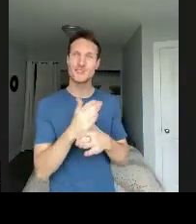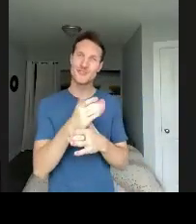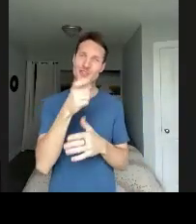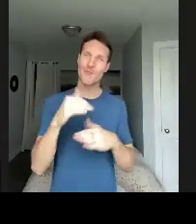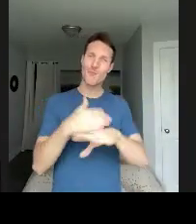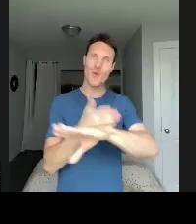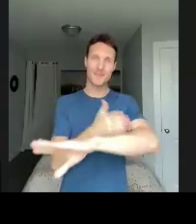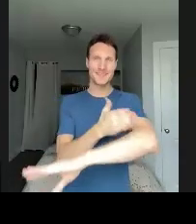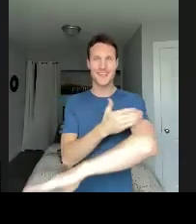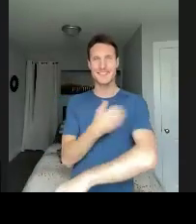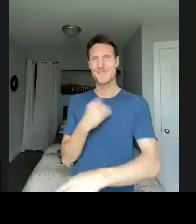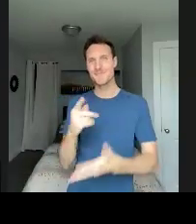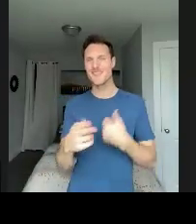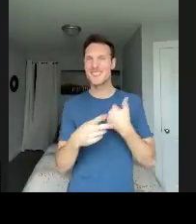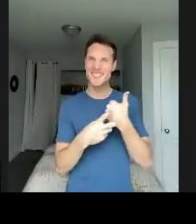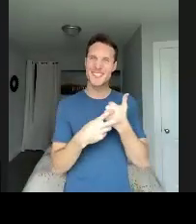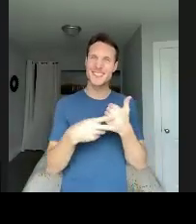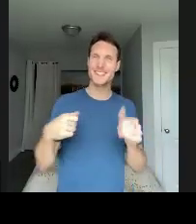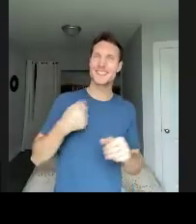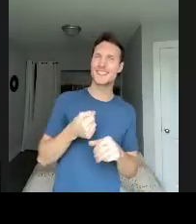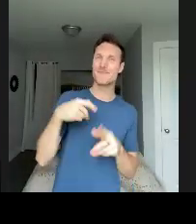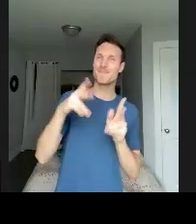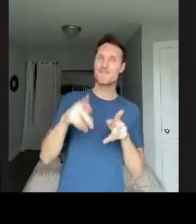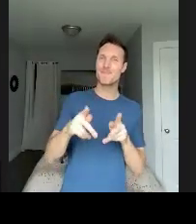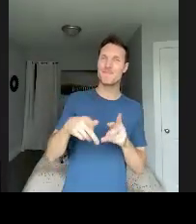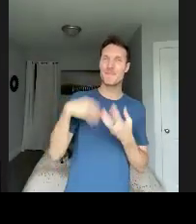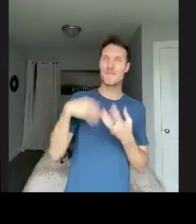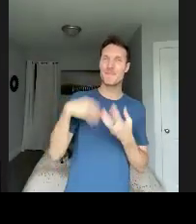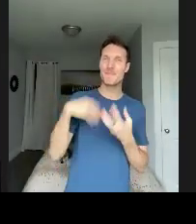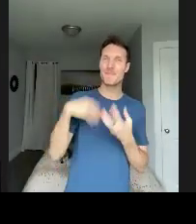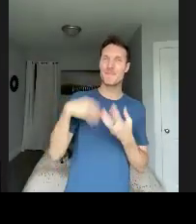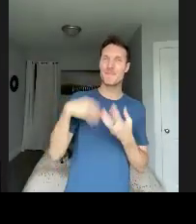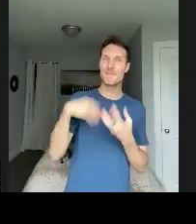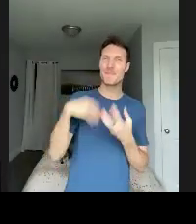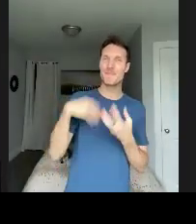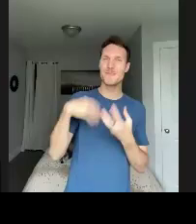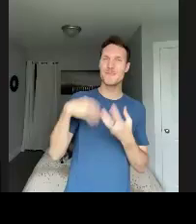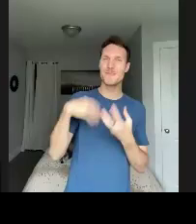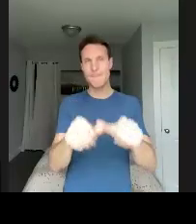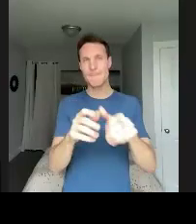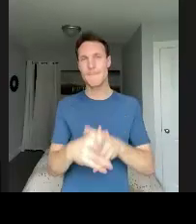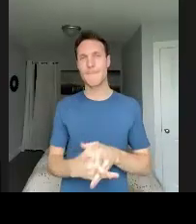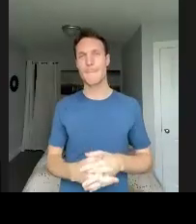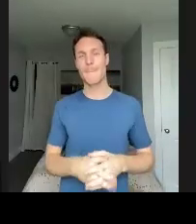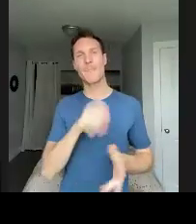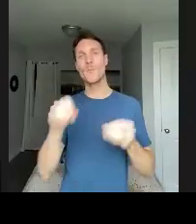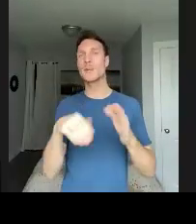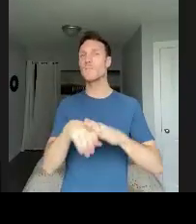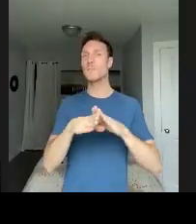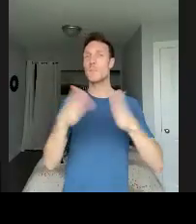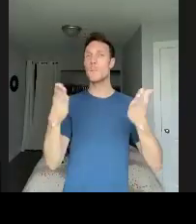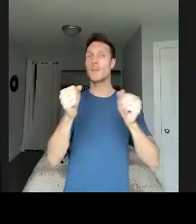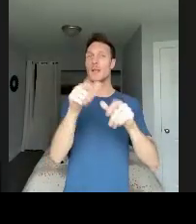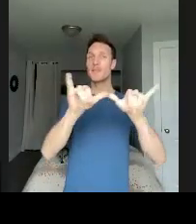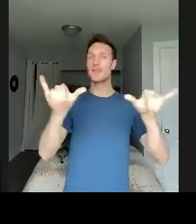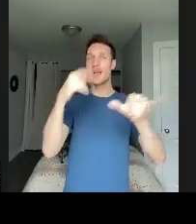about what's going on. We are going to get ready to open up the line for your questions about the